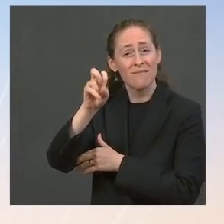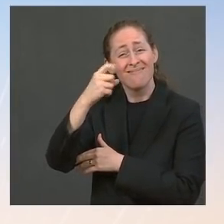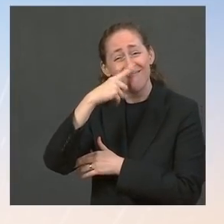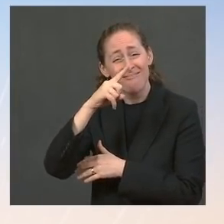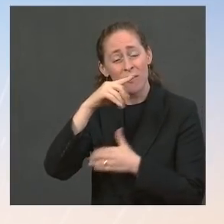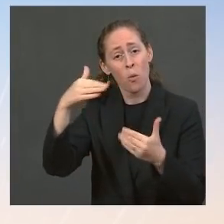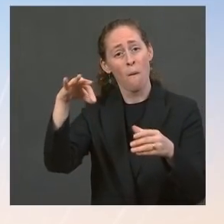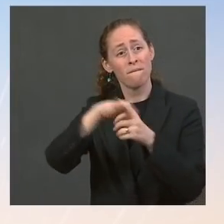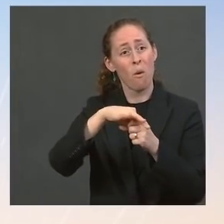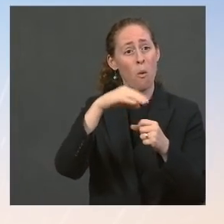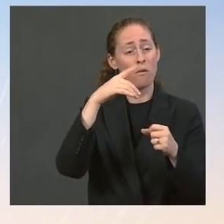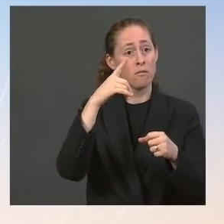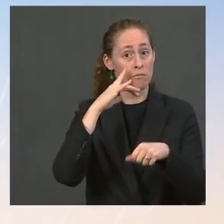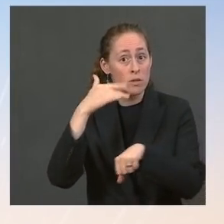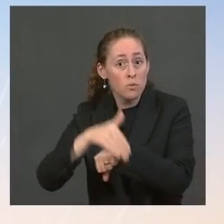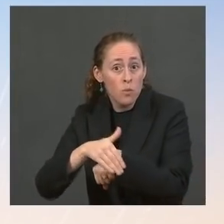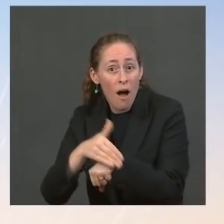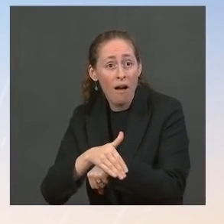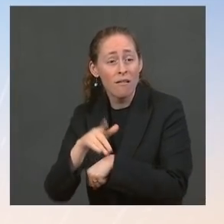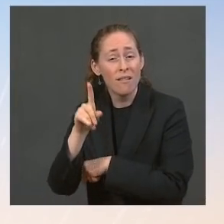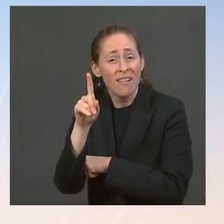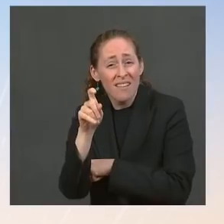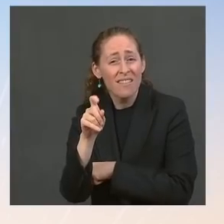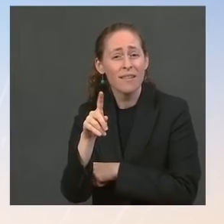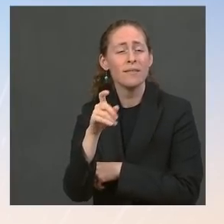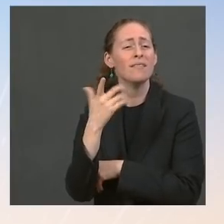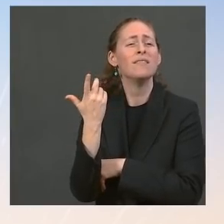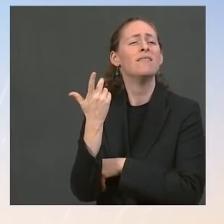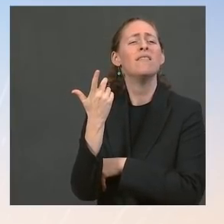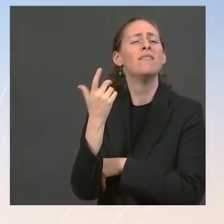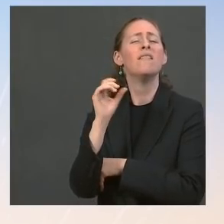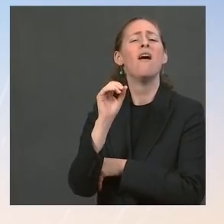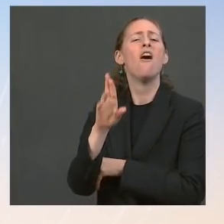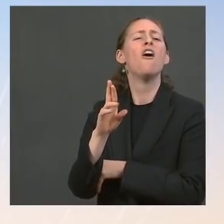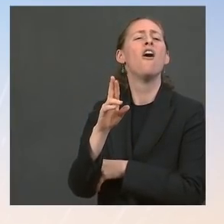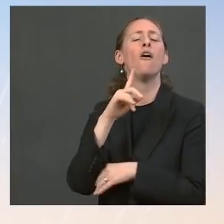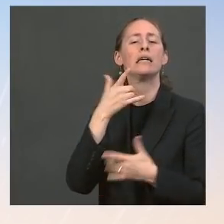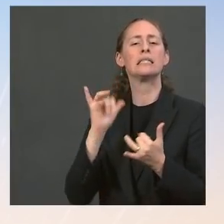vote tonight, or is this all still this murky sort